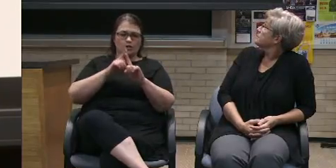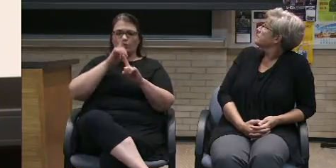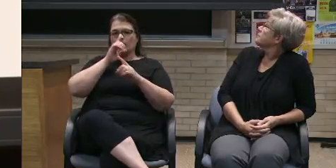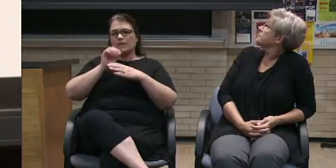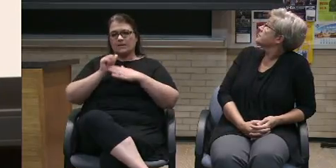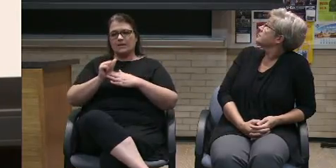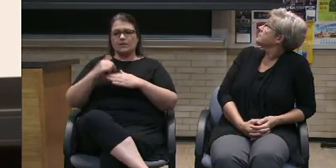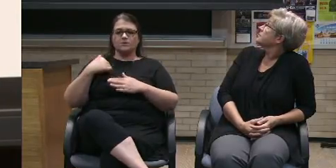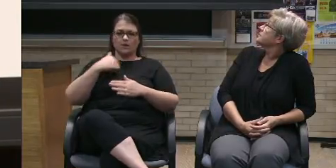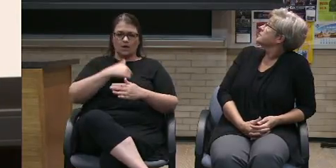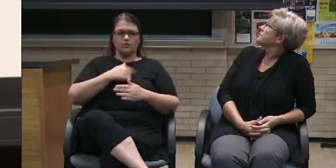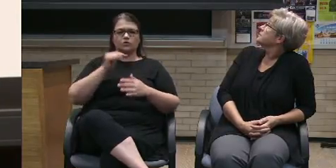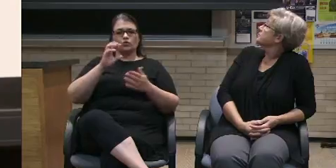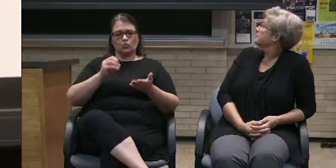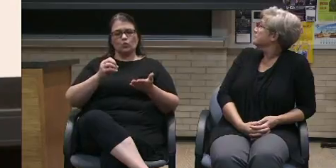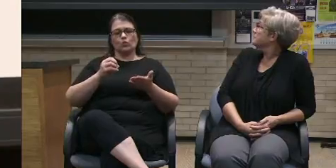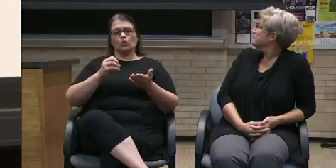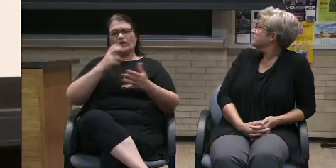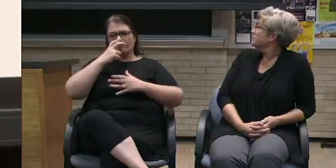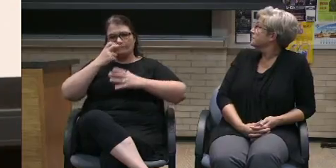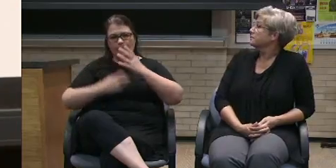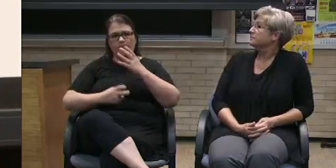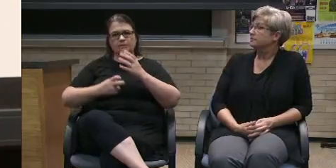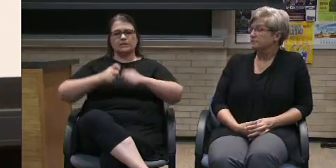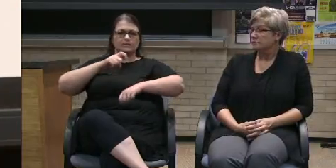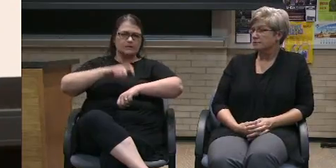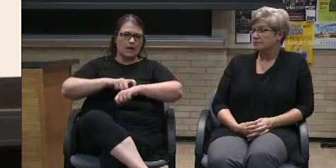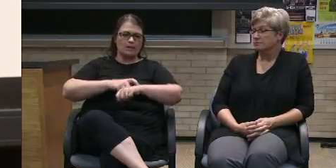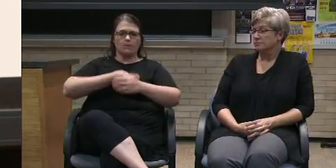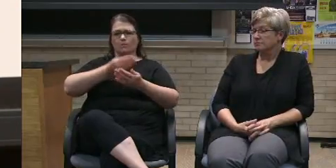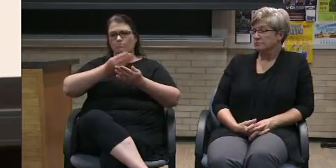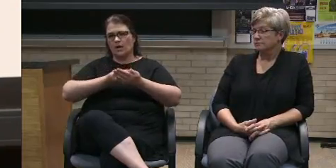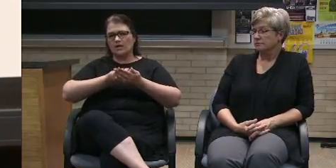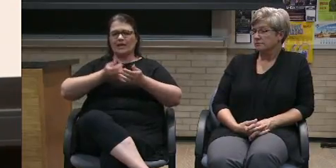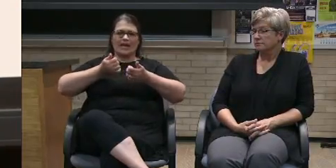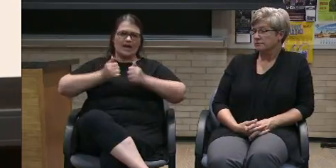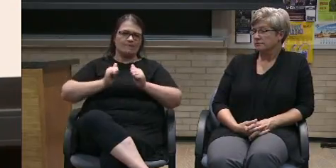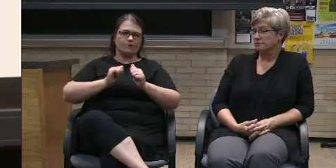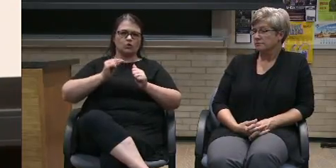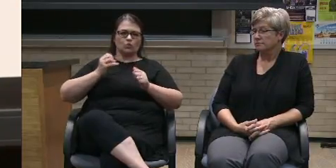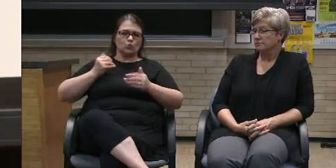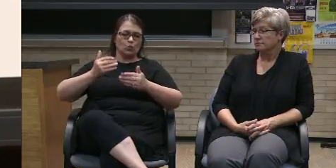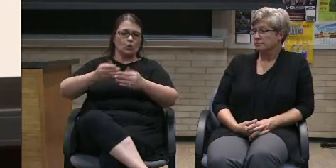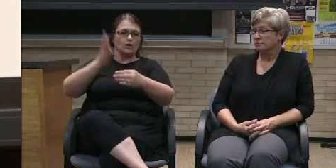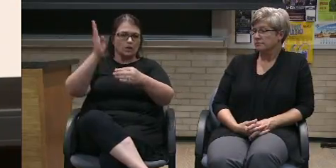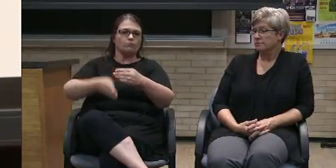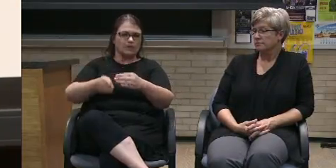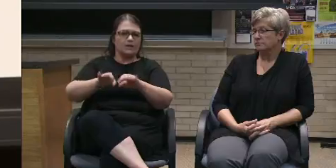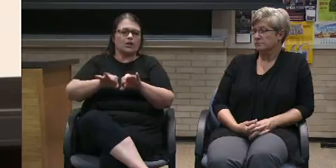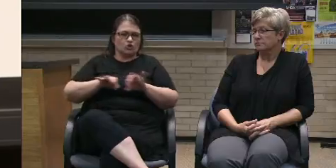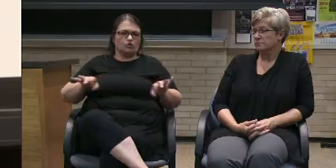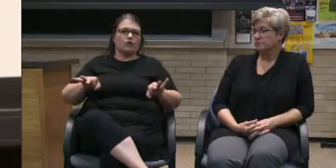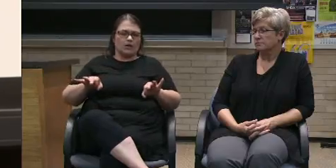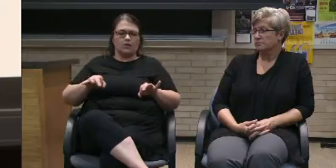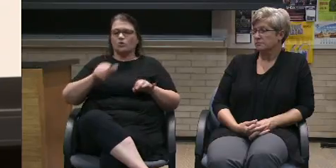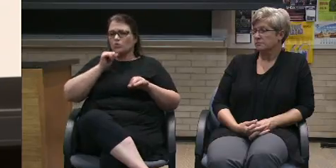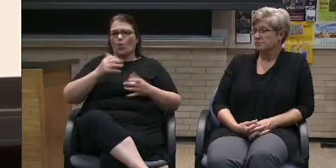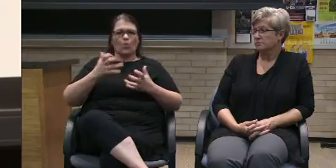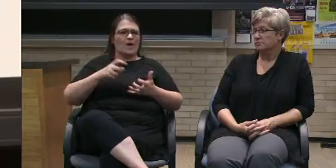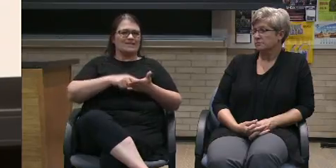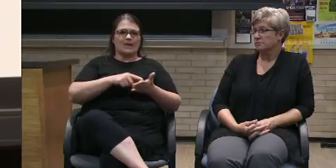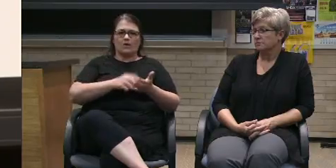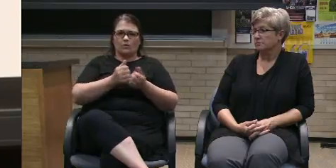to having to invest significant time, money, and effort to that completion agenda to avoid debt without degree and also to issue